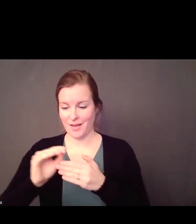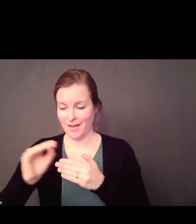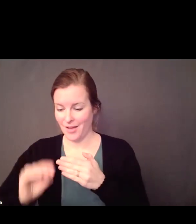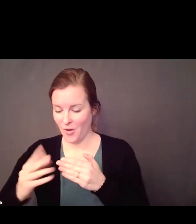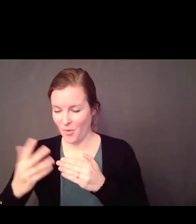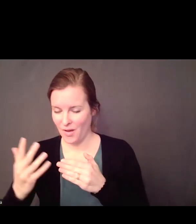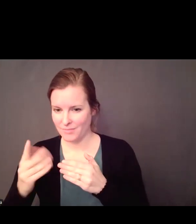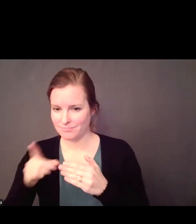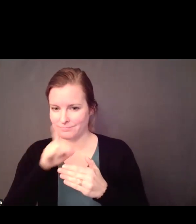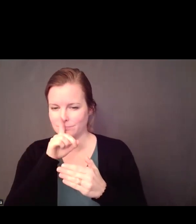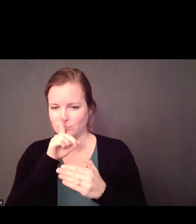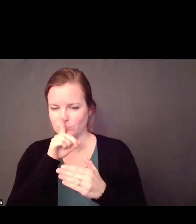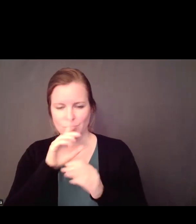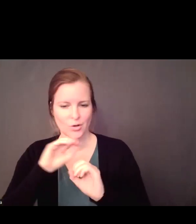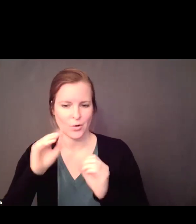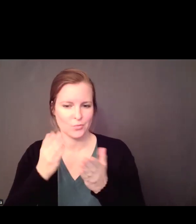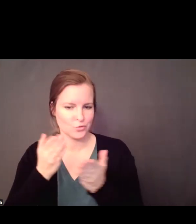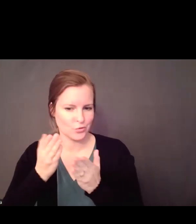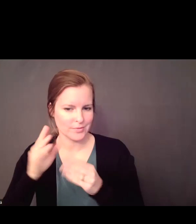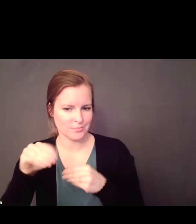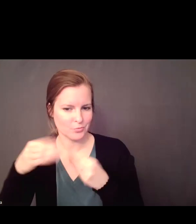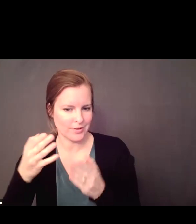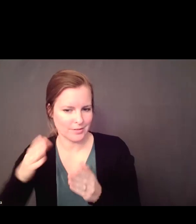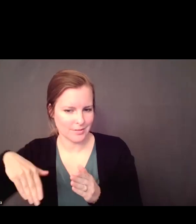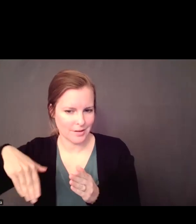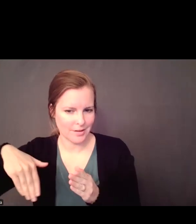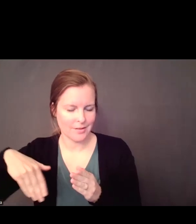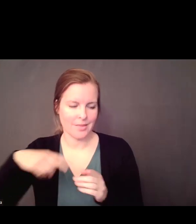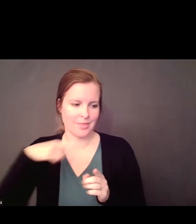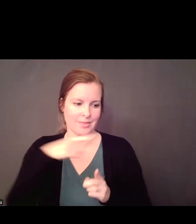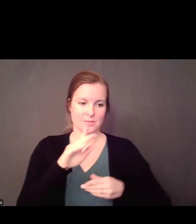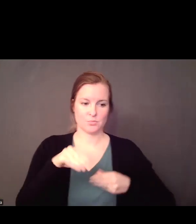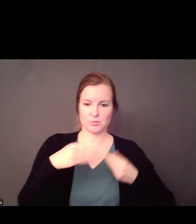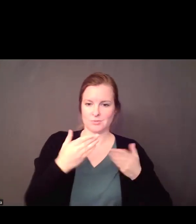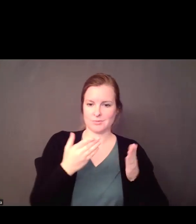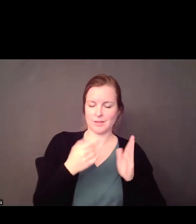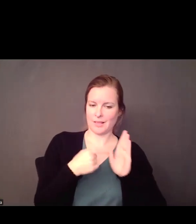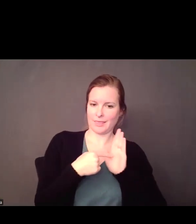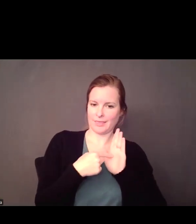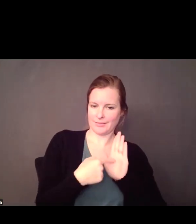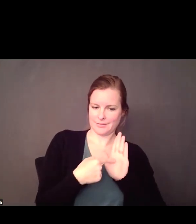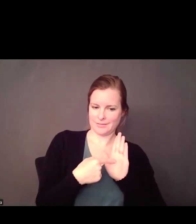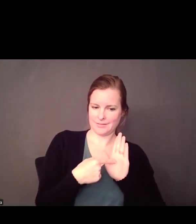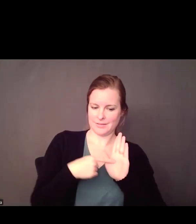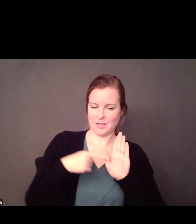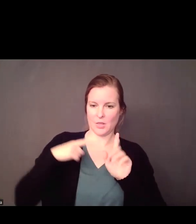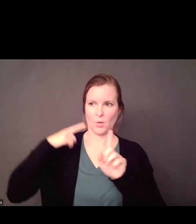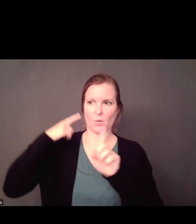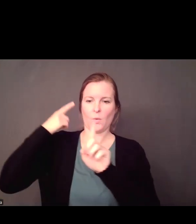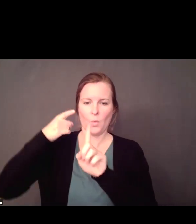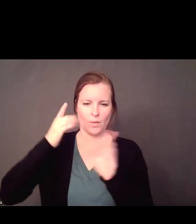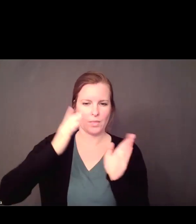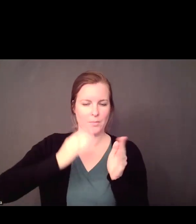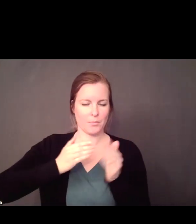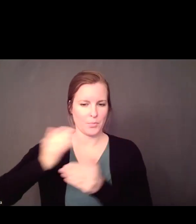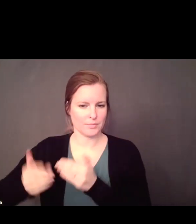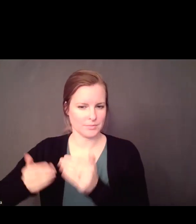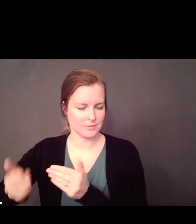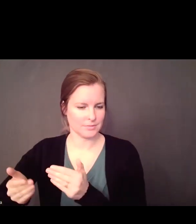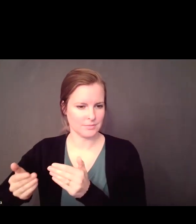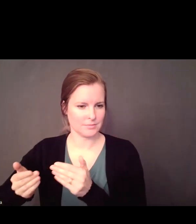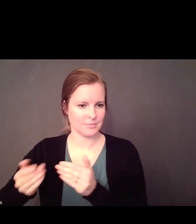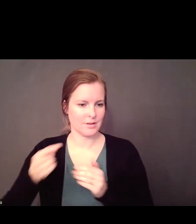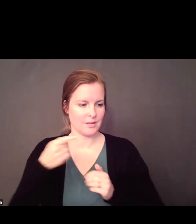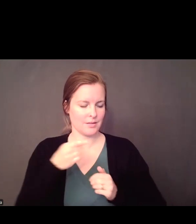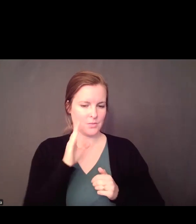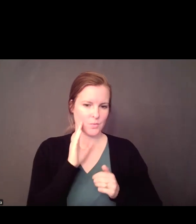presenting this in a team meeting as our intended process of working through this with Ben and helping him learn